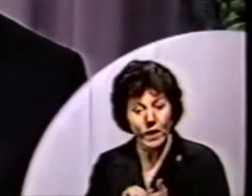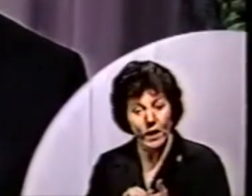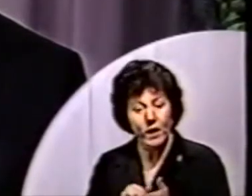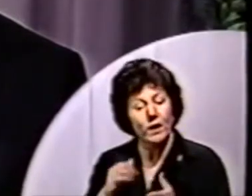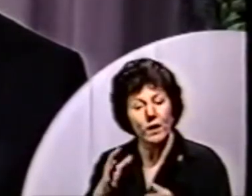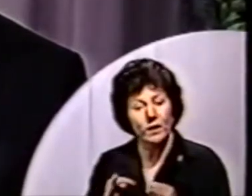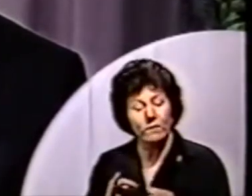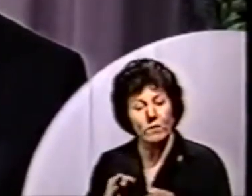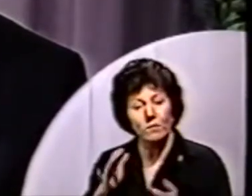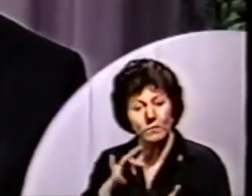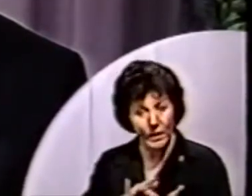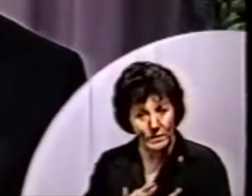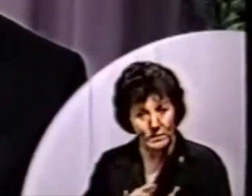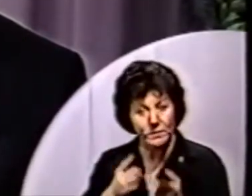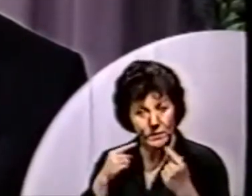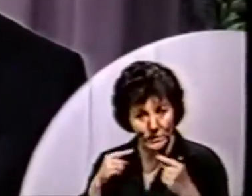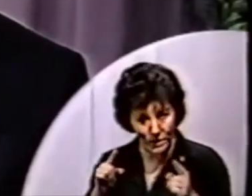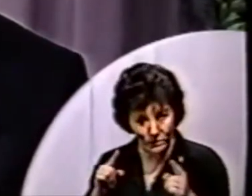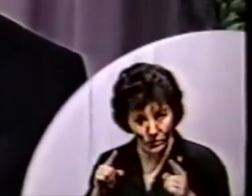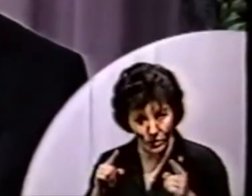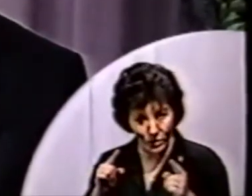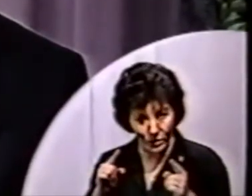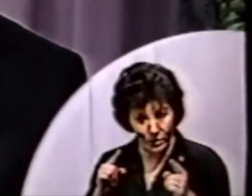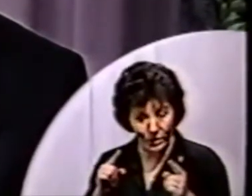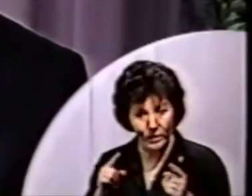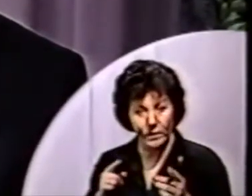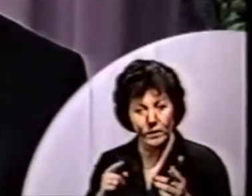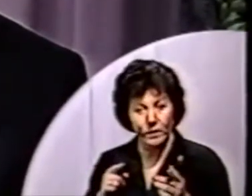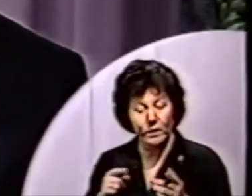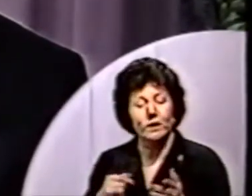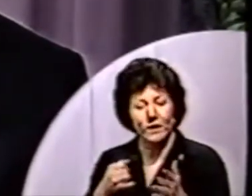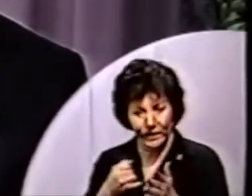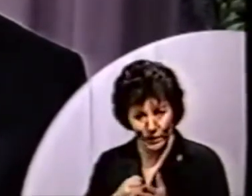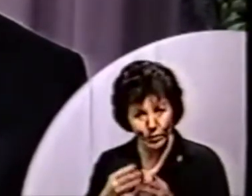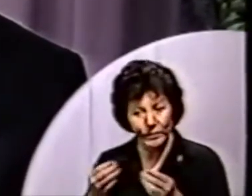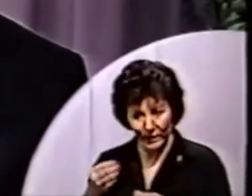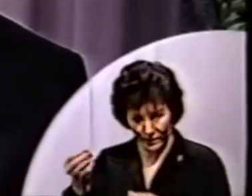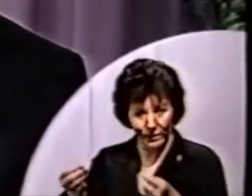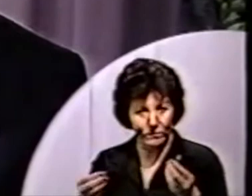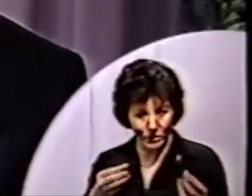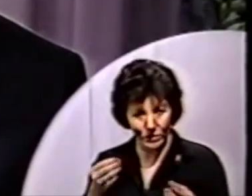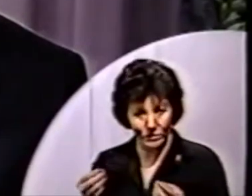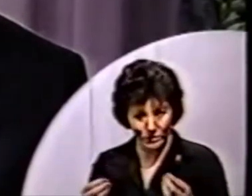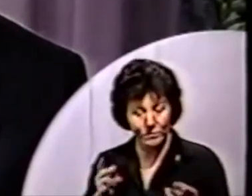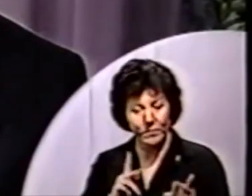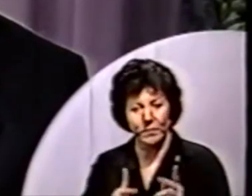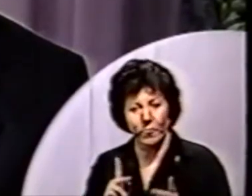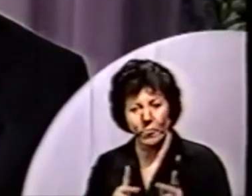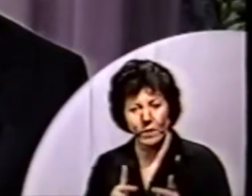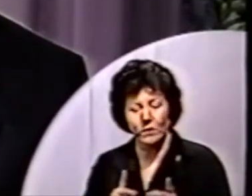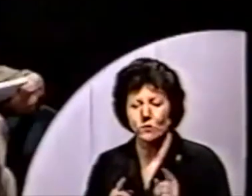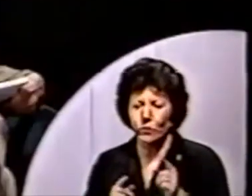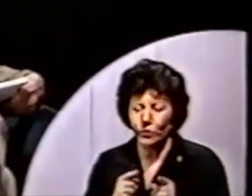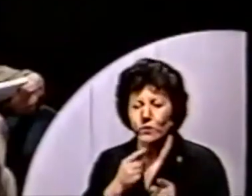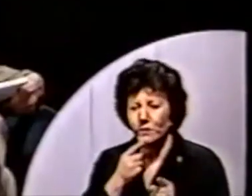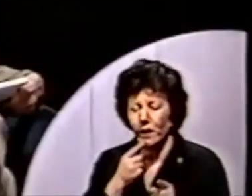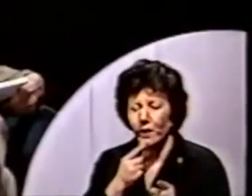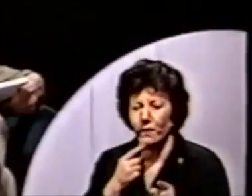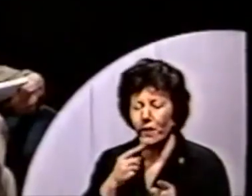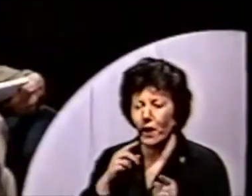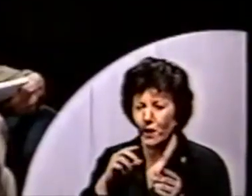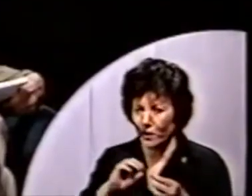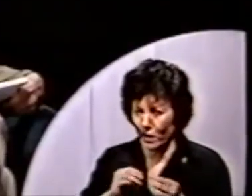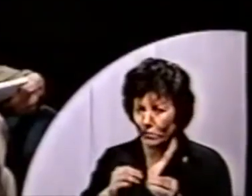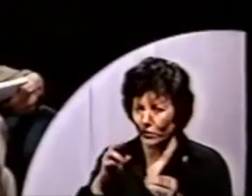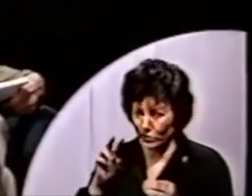are successful, it would be distributed to the general population. So you're saying the phase two would be starting in